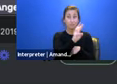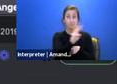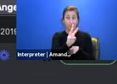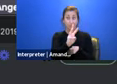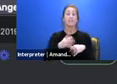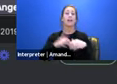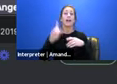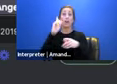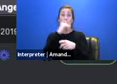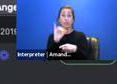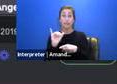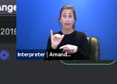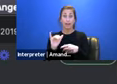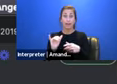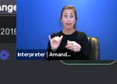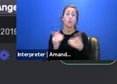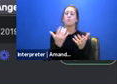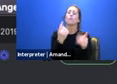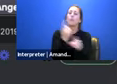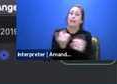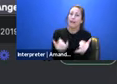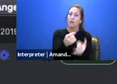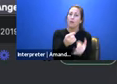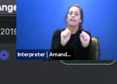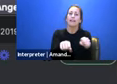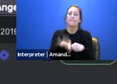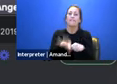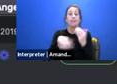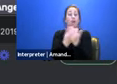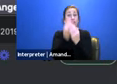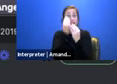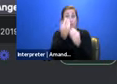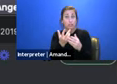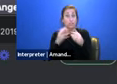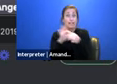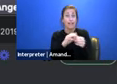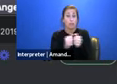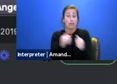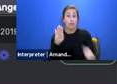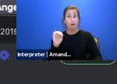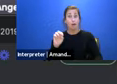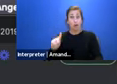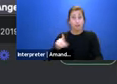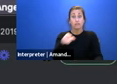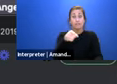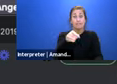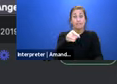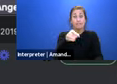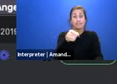in the meantime, y'all can find all of the information that we'll be populating related to the bond for all of the projects and